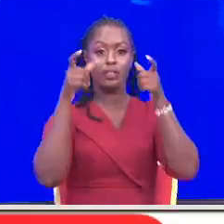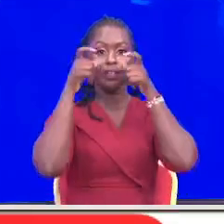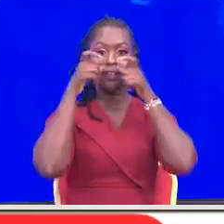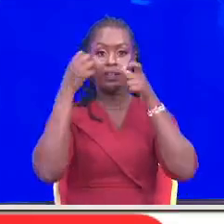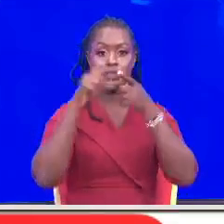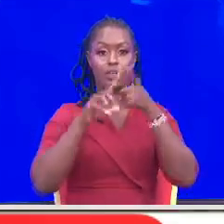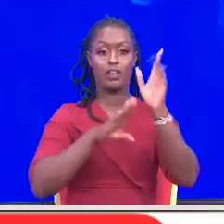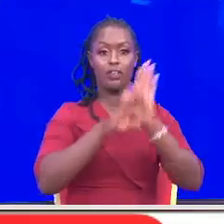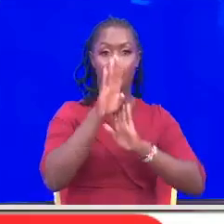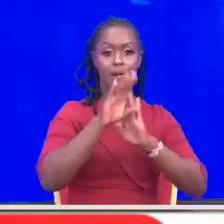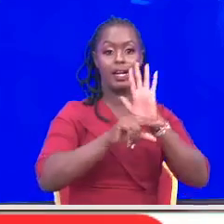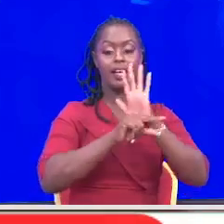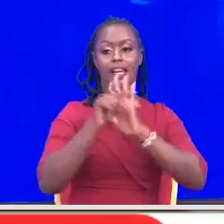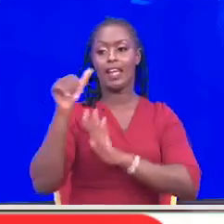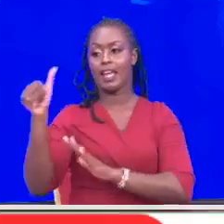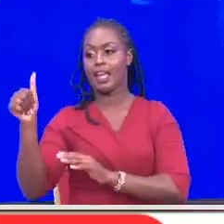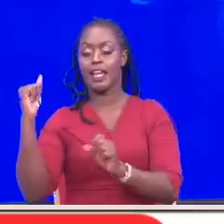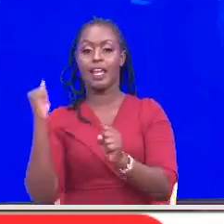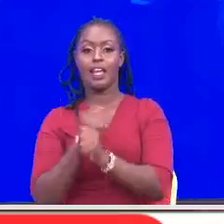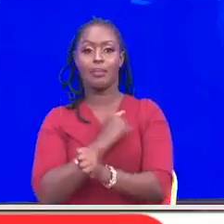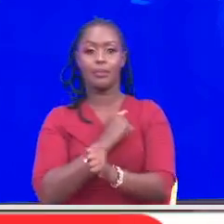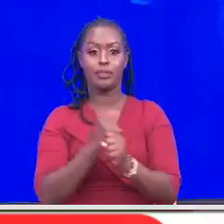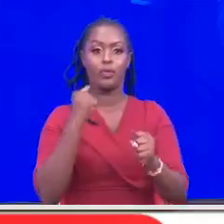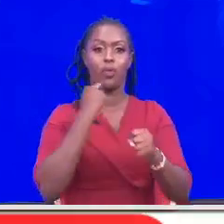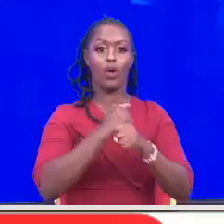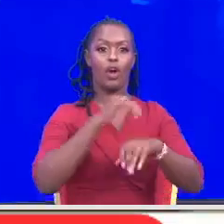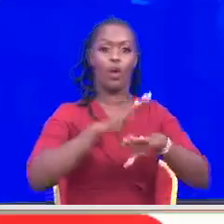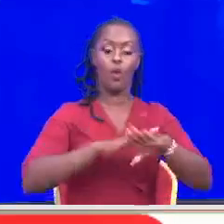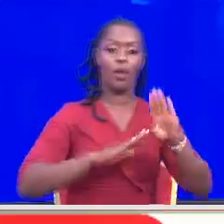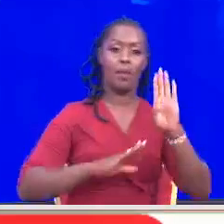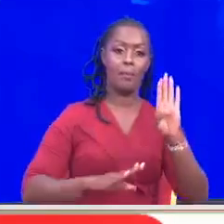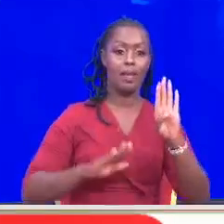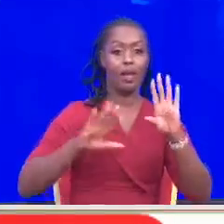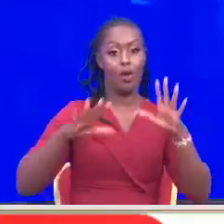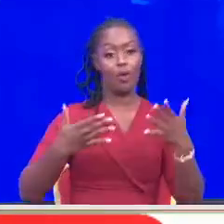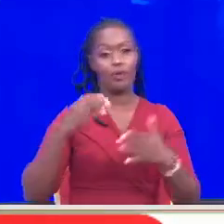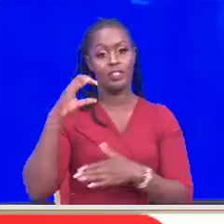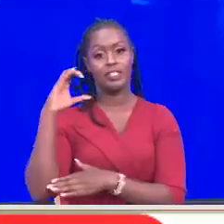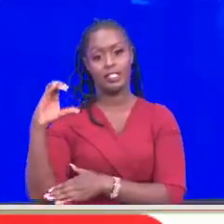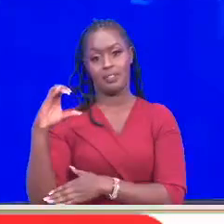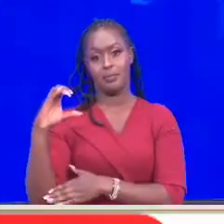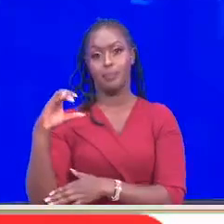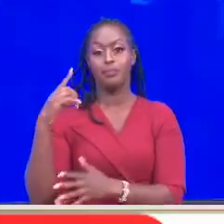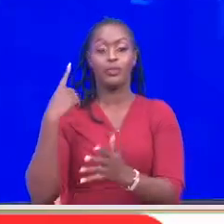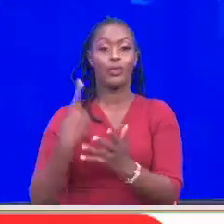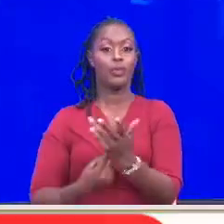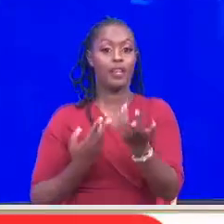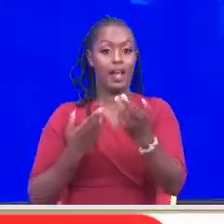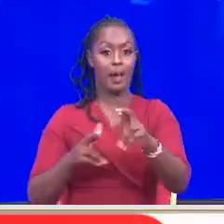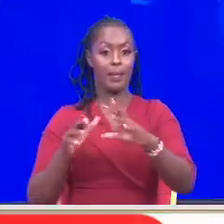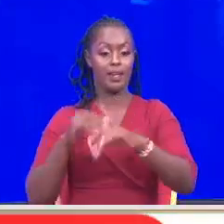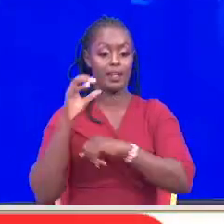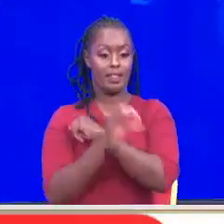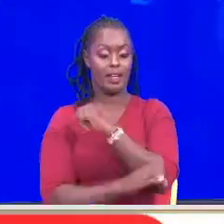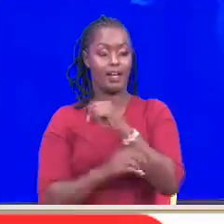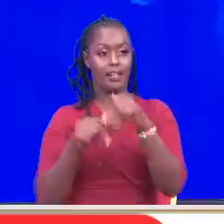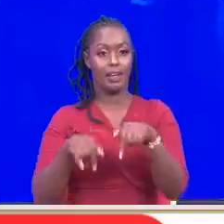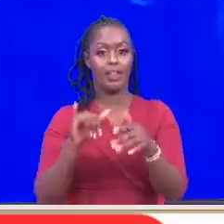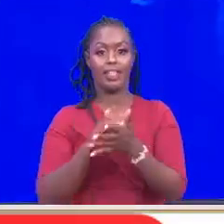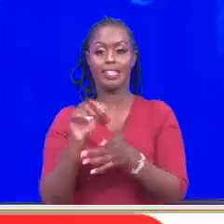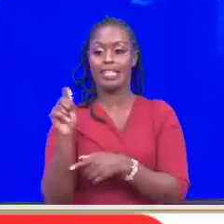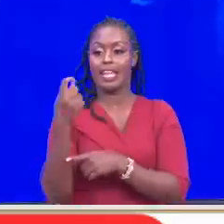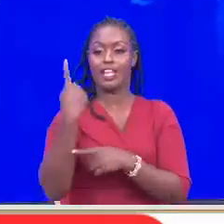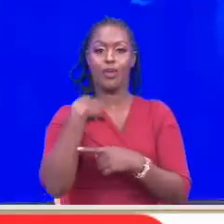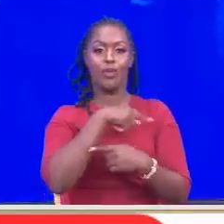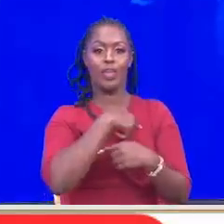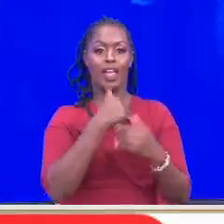A may not work against clade B or clade C. A lot of research happening in the country right now, and I think Kenya has been a pioneer as far